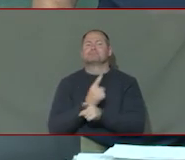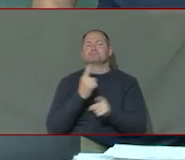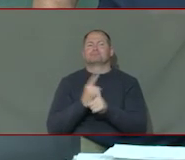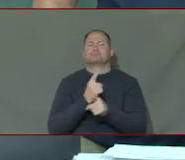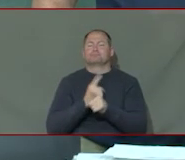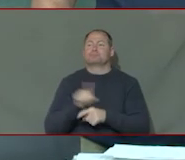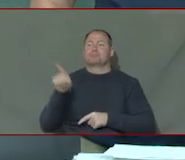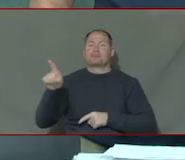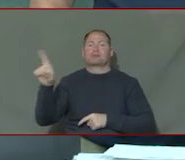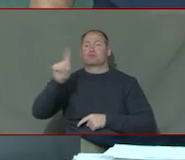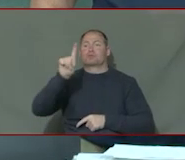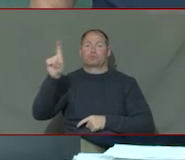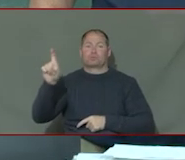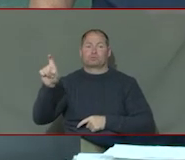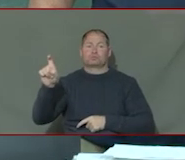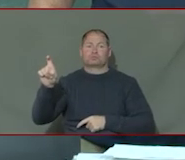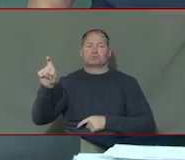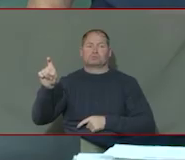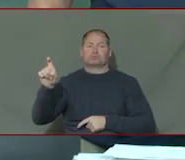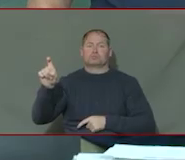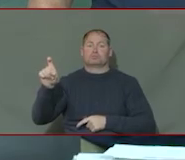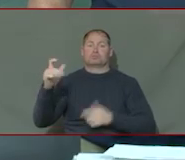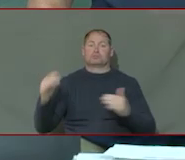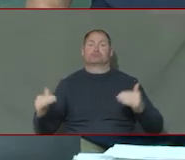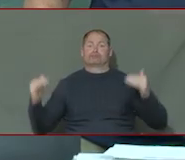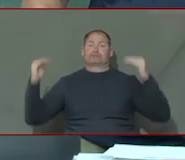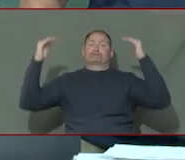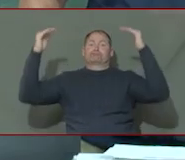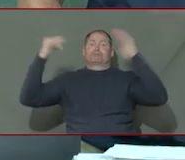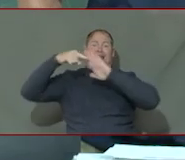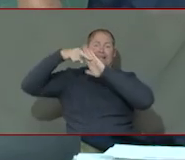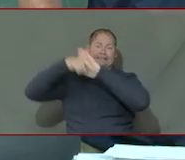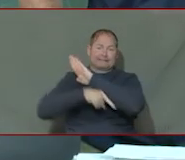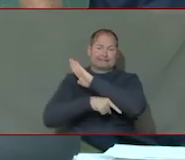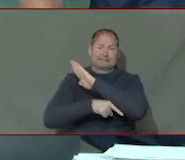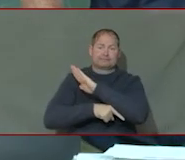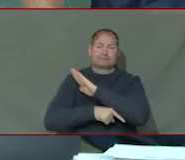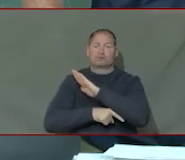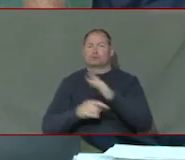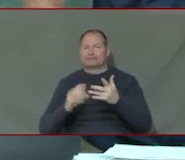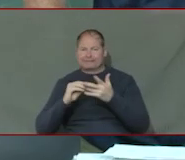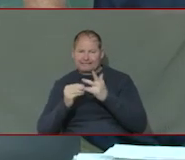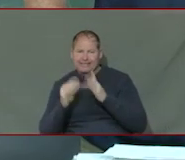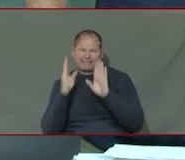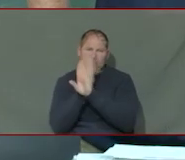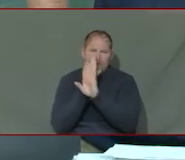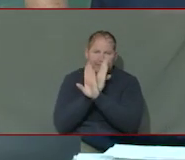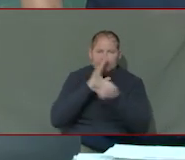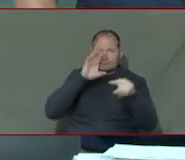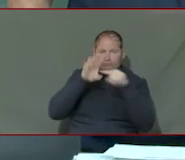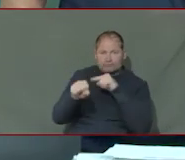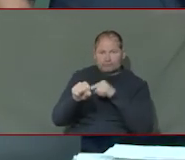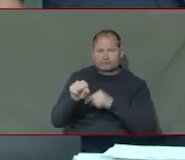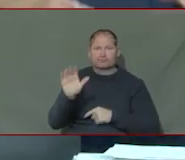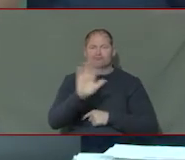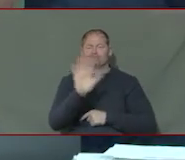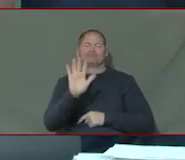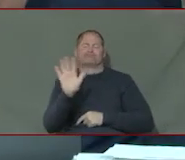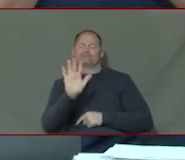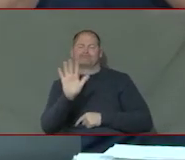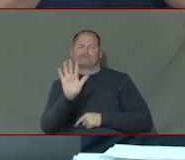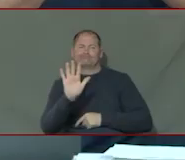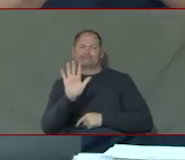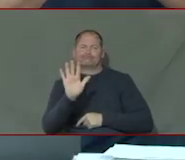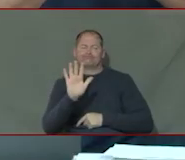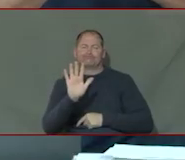never ask questions that are over the top, or they never try to trick you in life sciences. I've seen in some subjects some